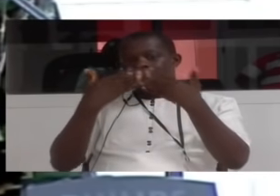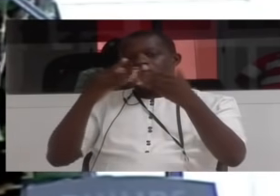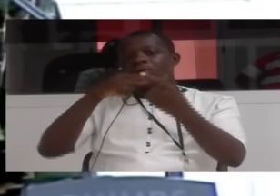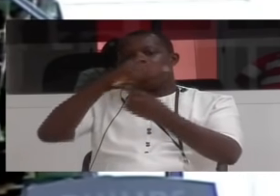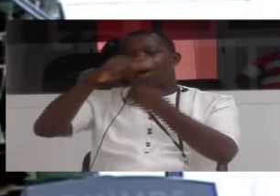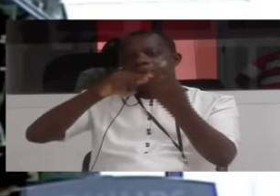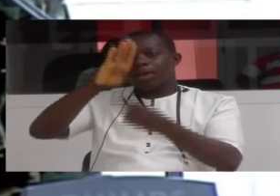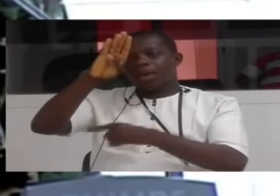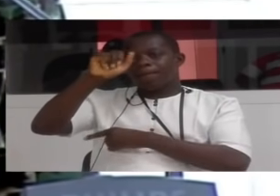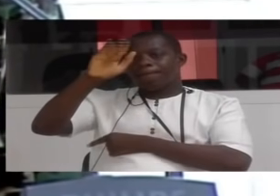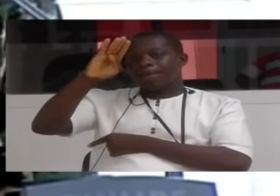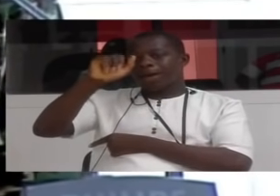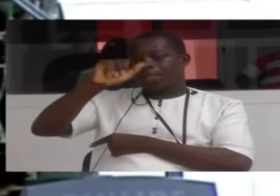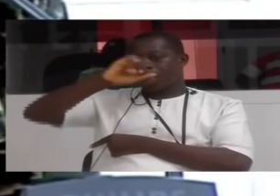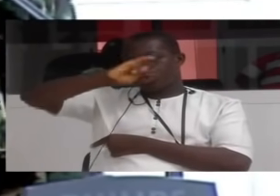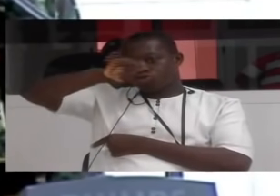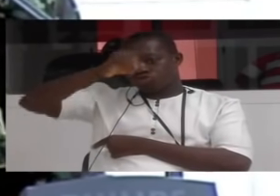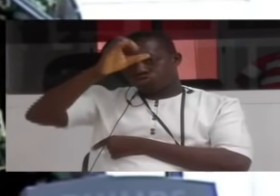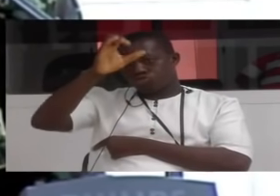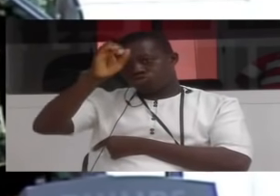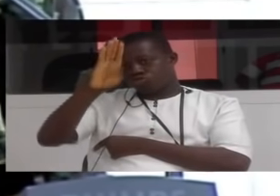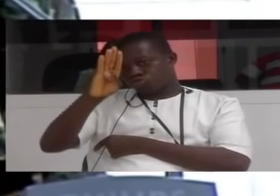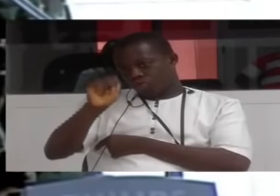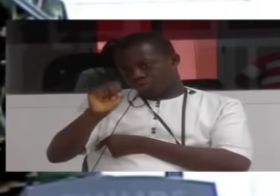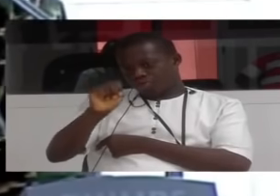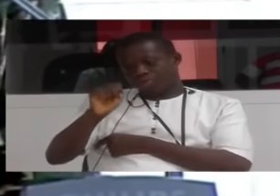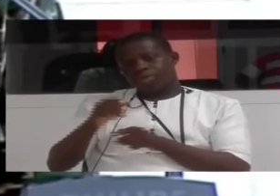Diop. Wax ñu mbiri Baba Diop. Baba Diop